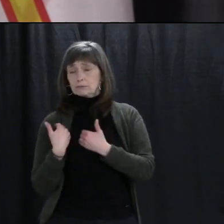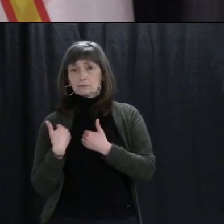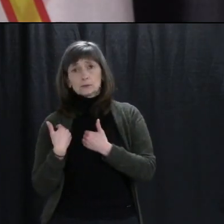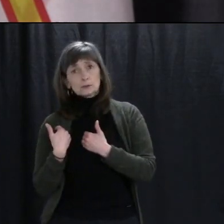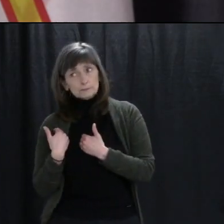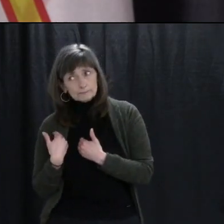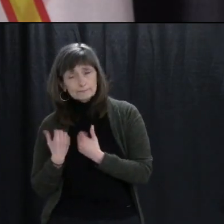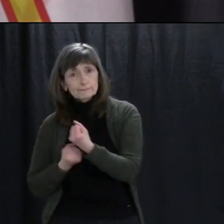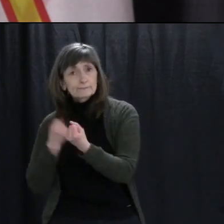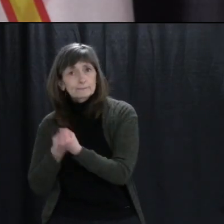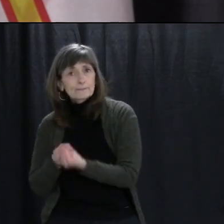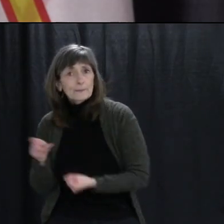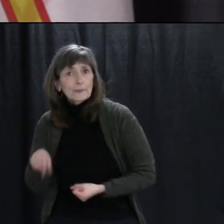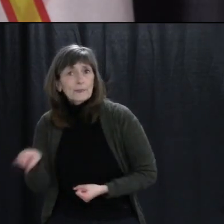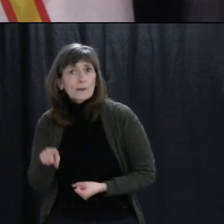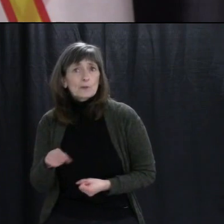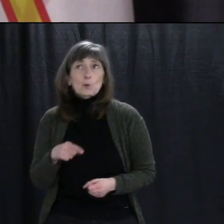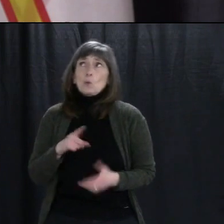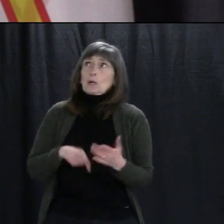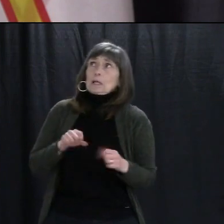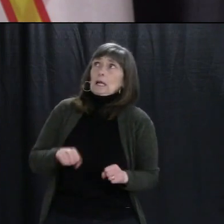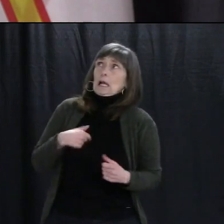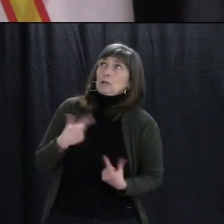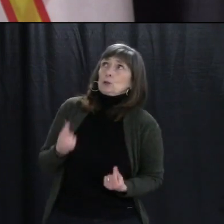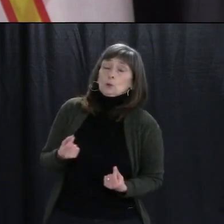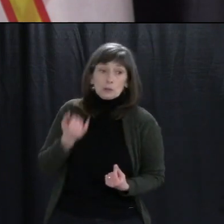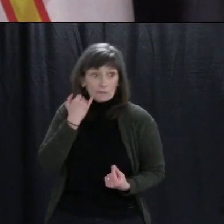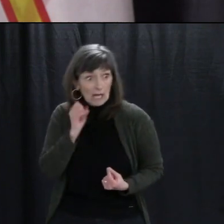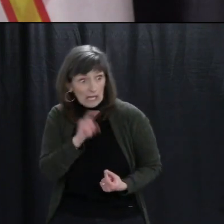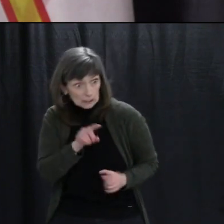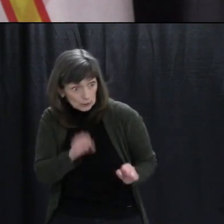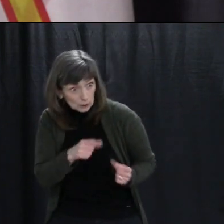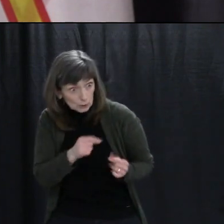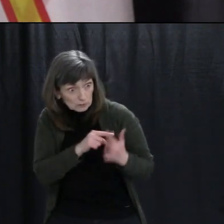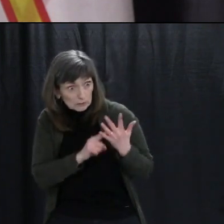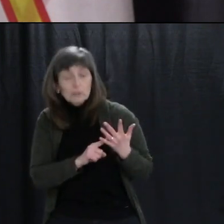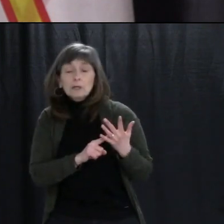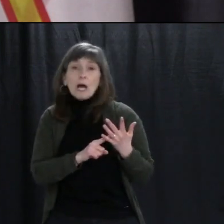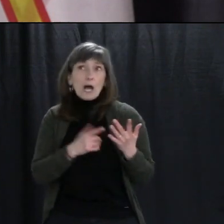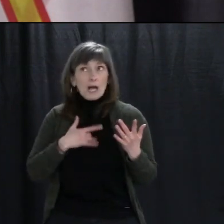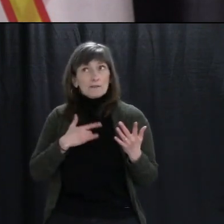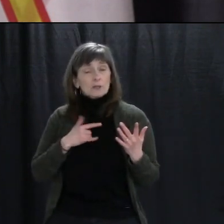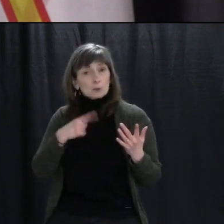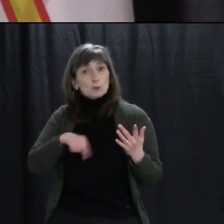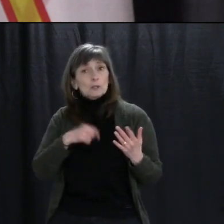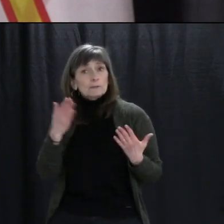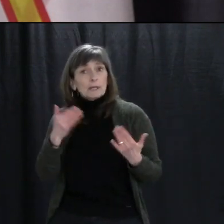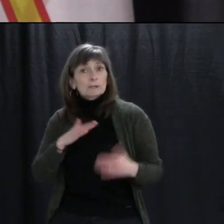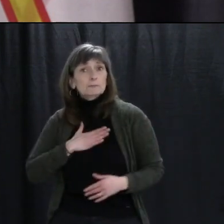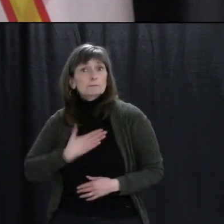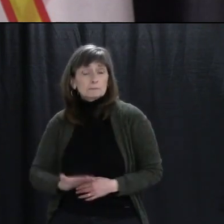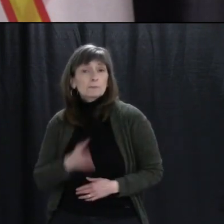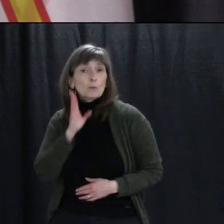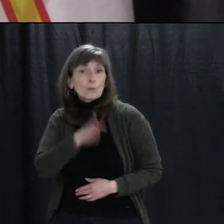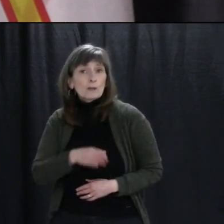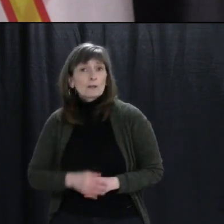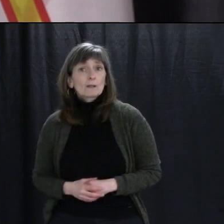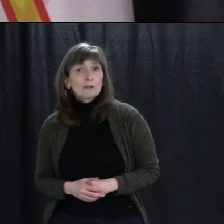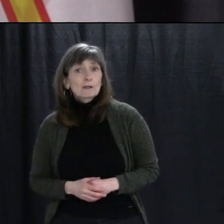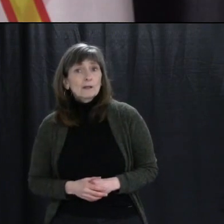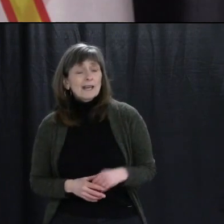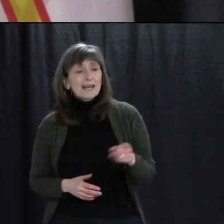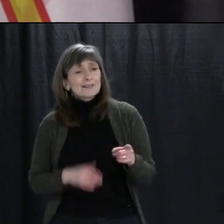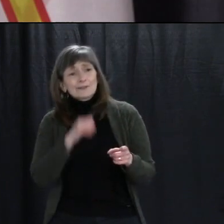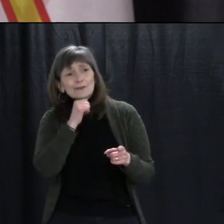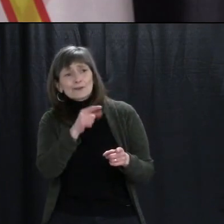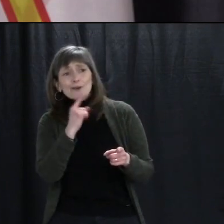And we're really not at the stage where childhood operators or child care operators are declining to do so. What we're doing is